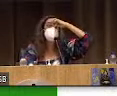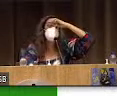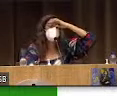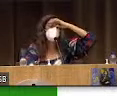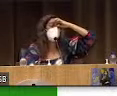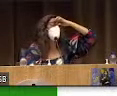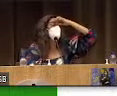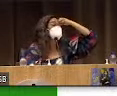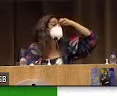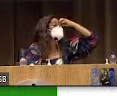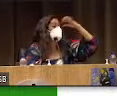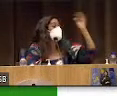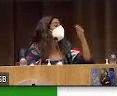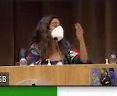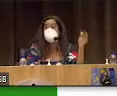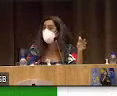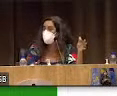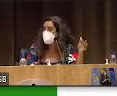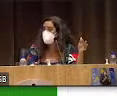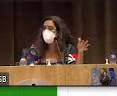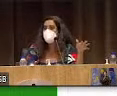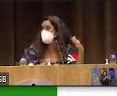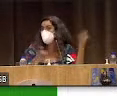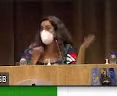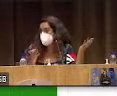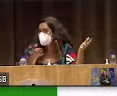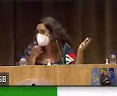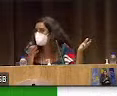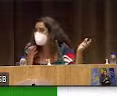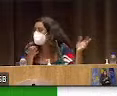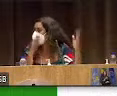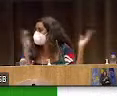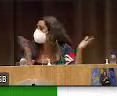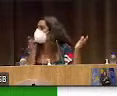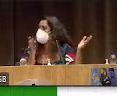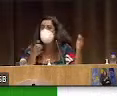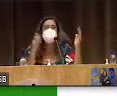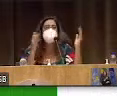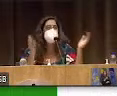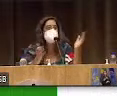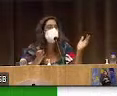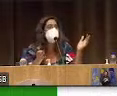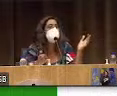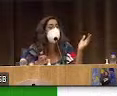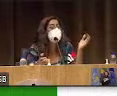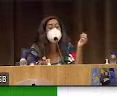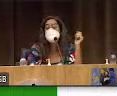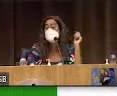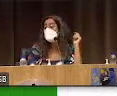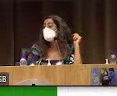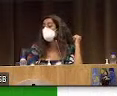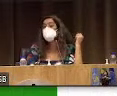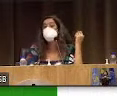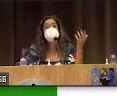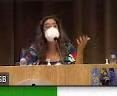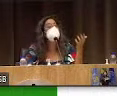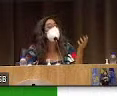that had acupuncture and another technologies to all kinds of